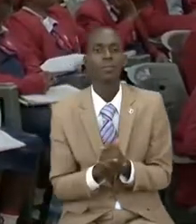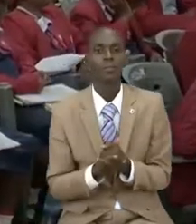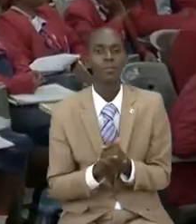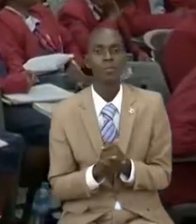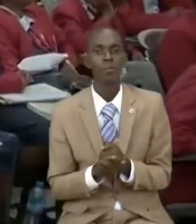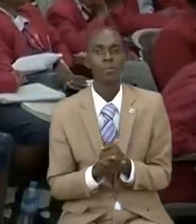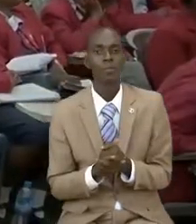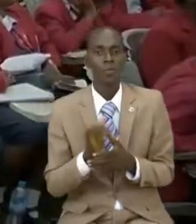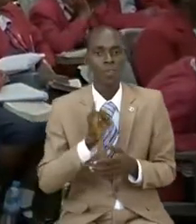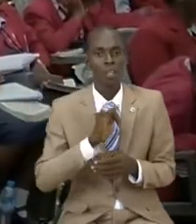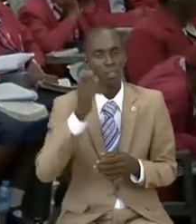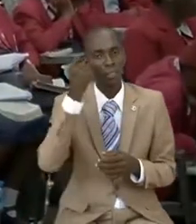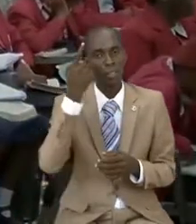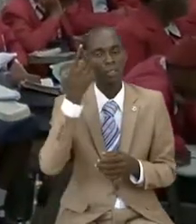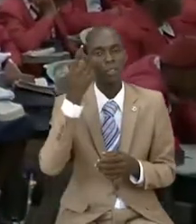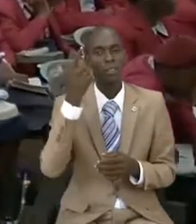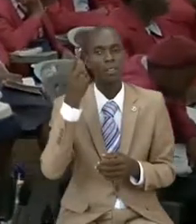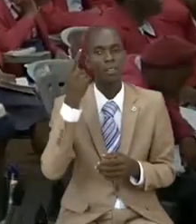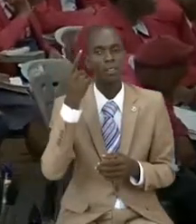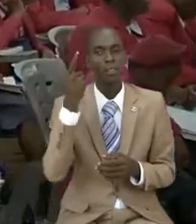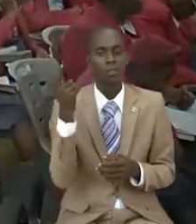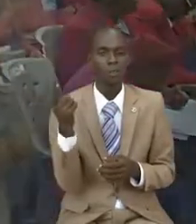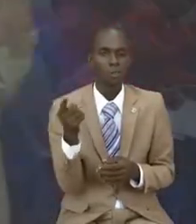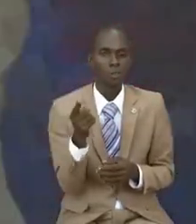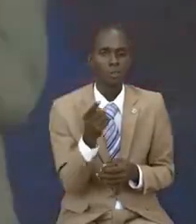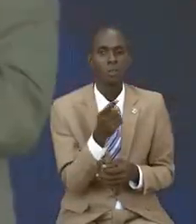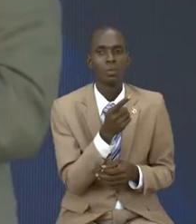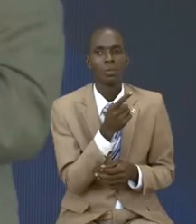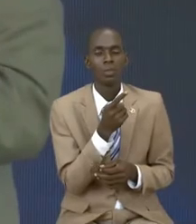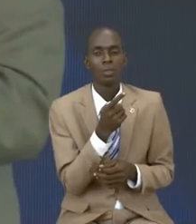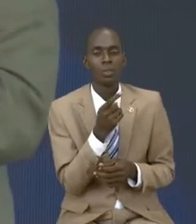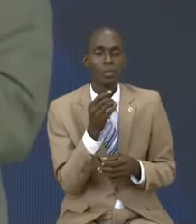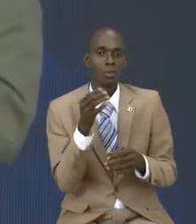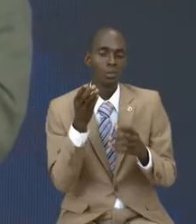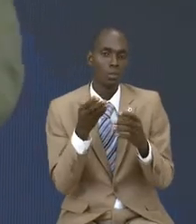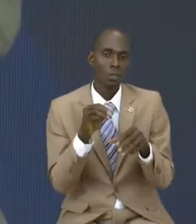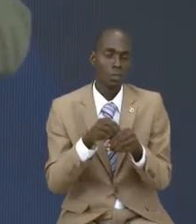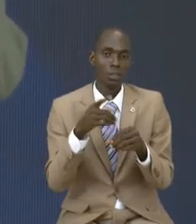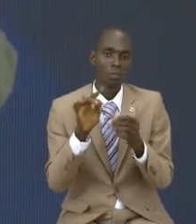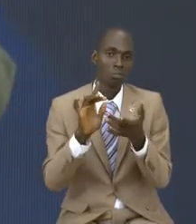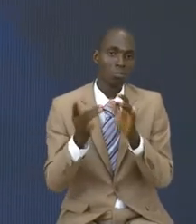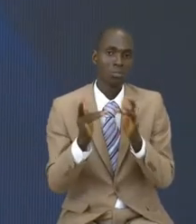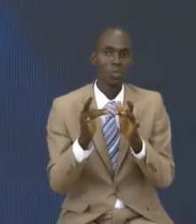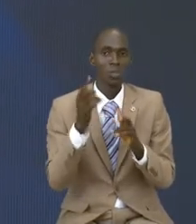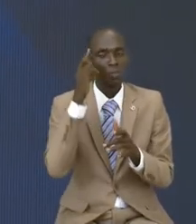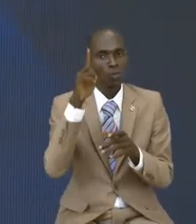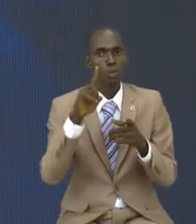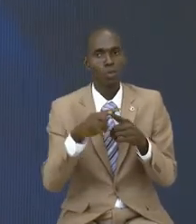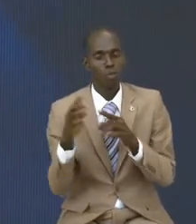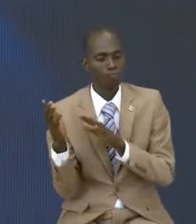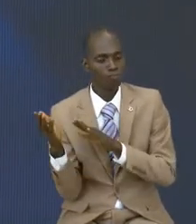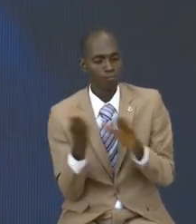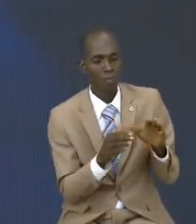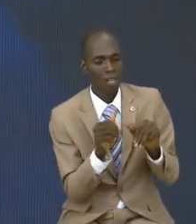I understand you online there, for you to abandon every